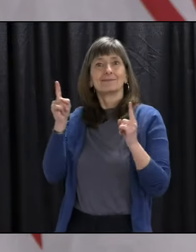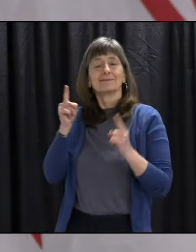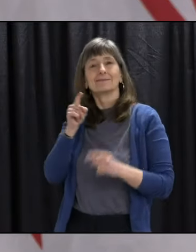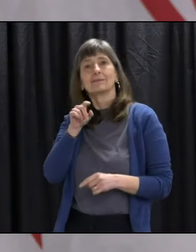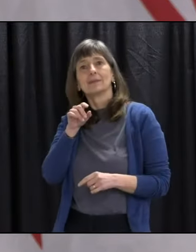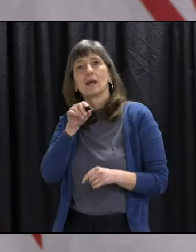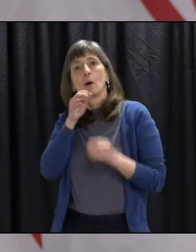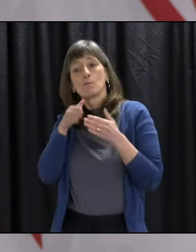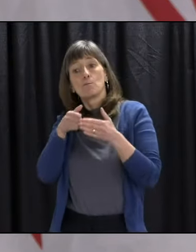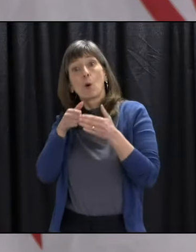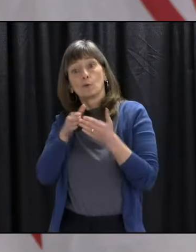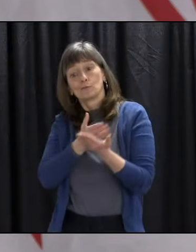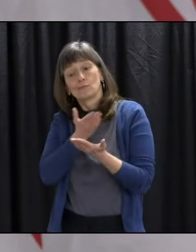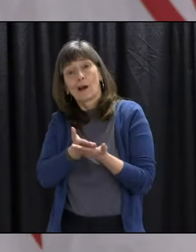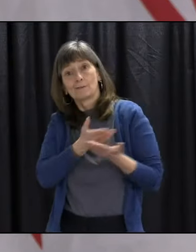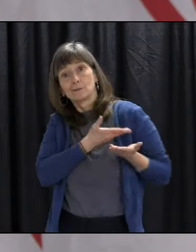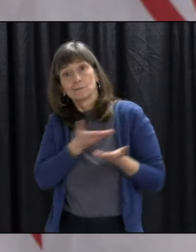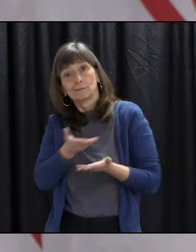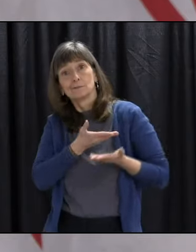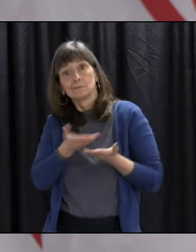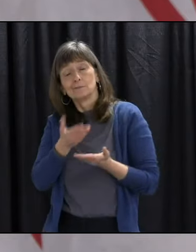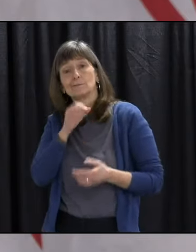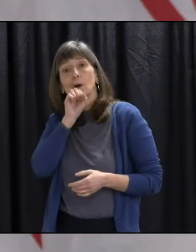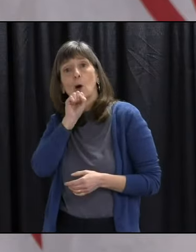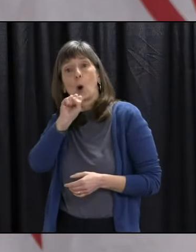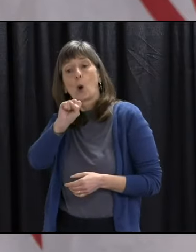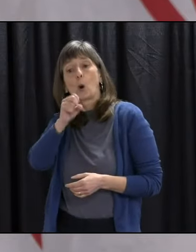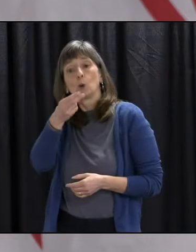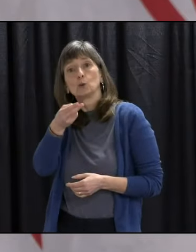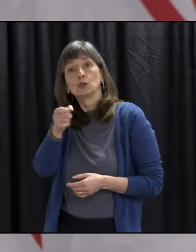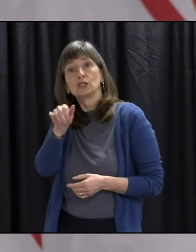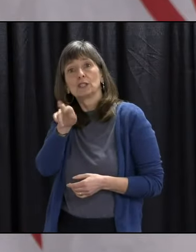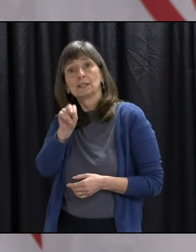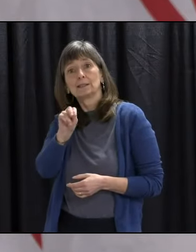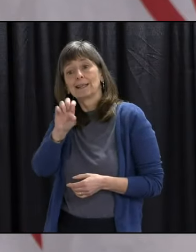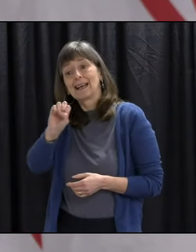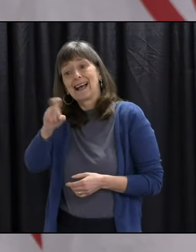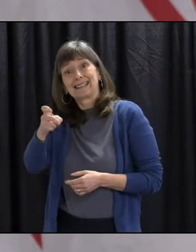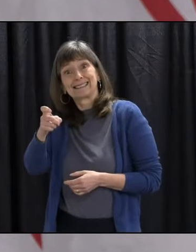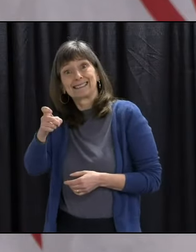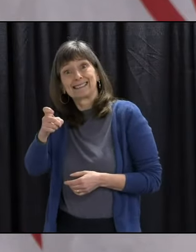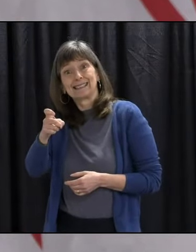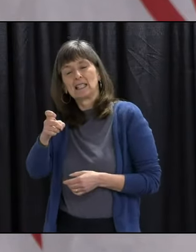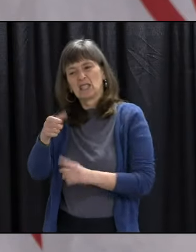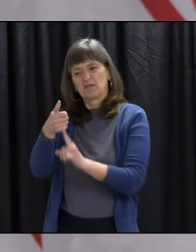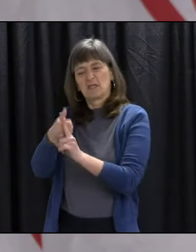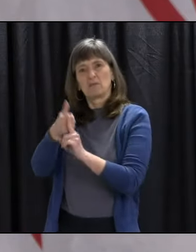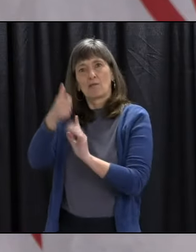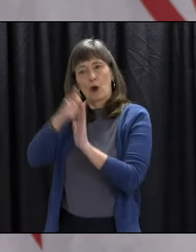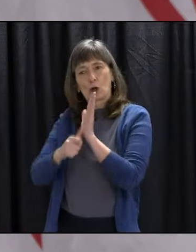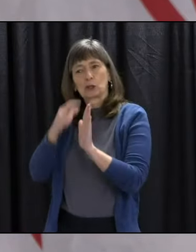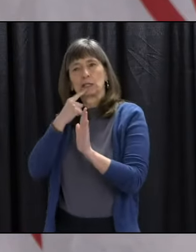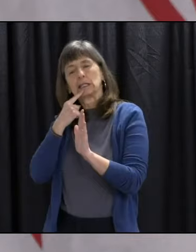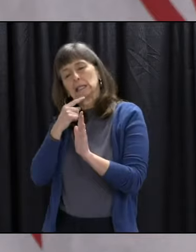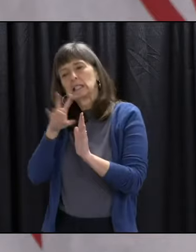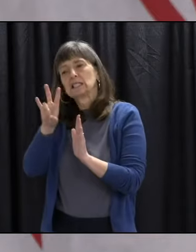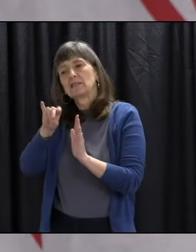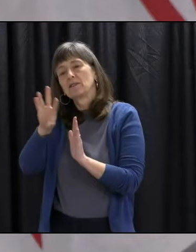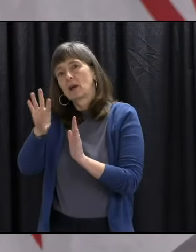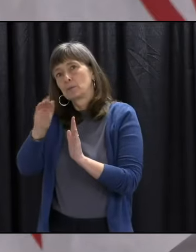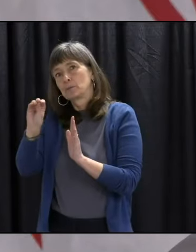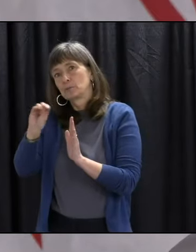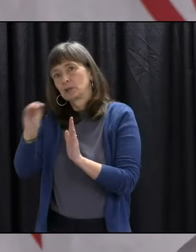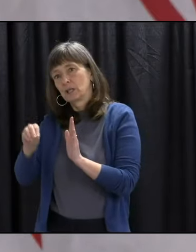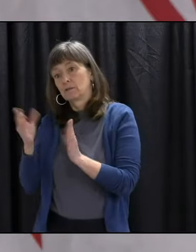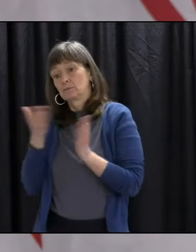say that they supply about 75% of the freight that comes to the Northeast Avalon and about 50% of the freight for the